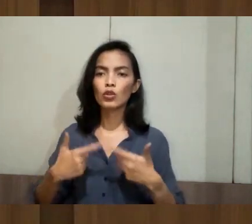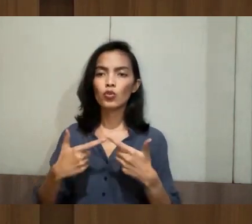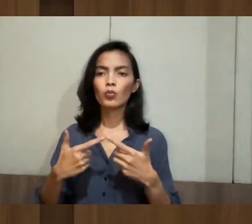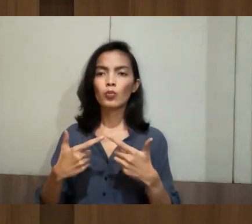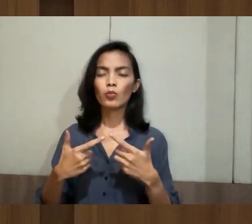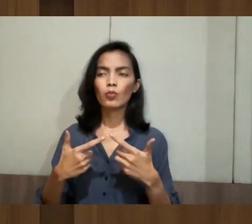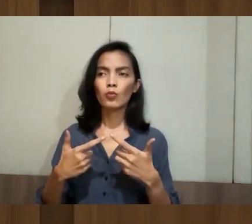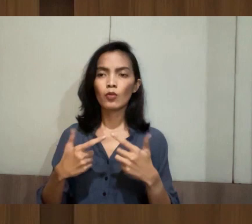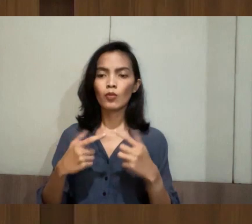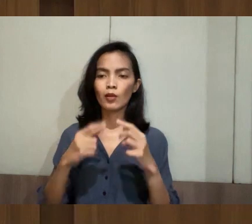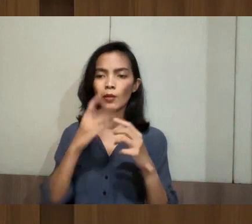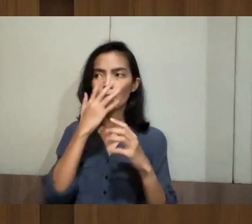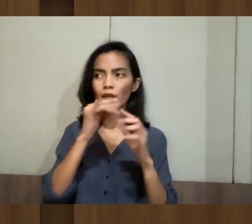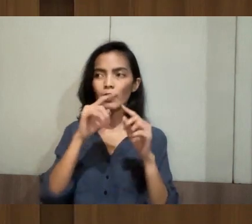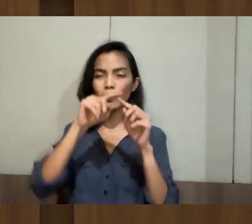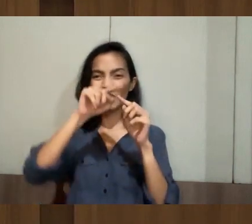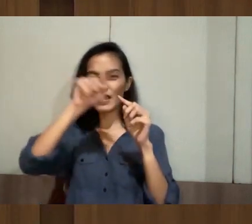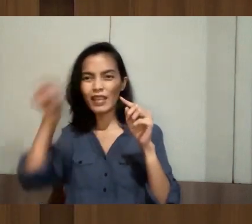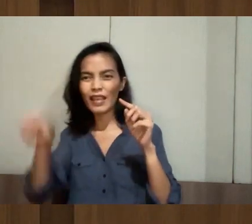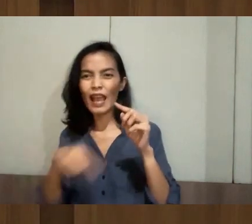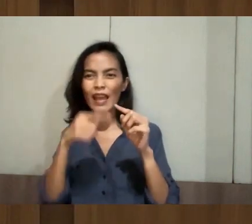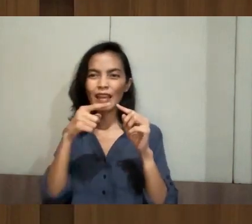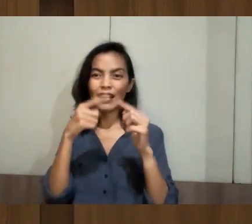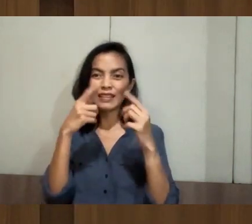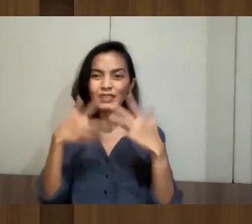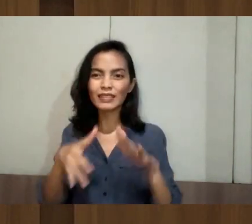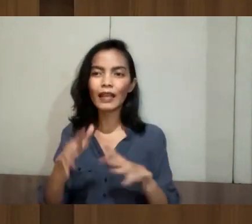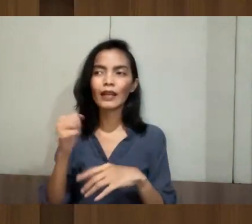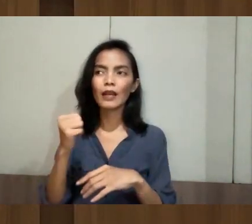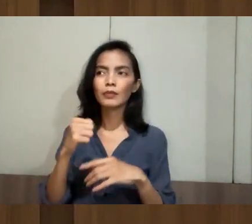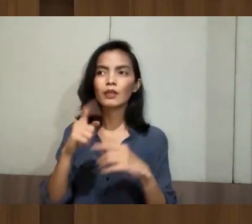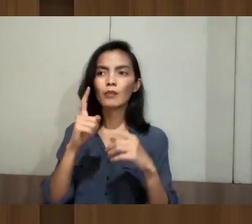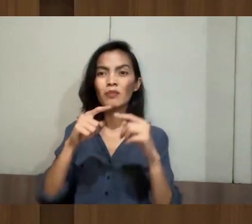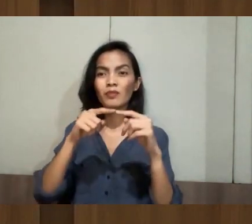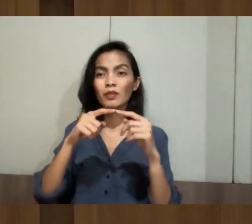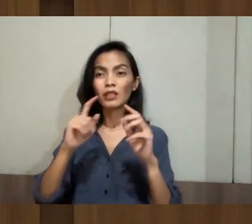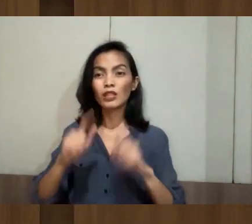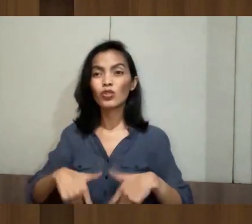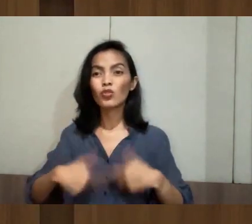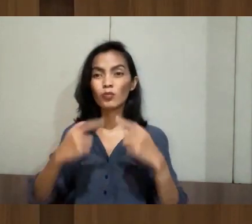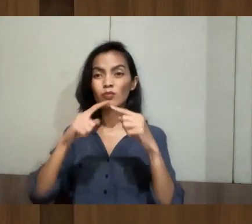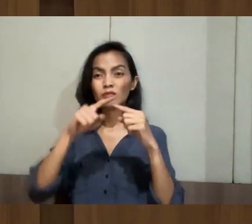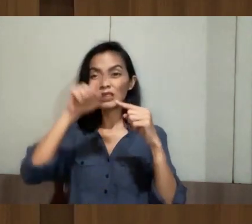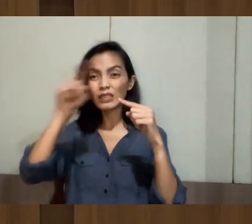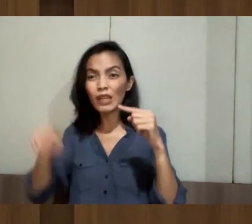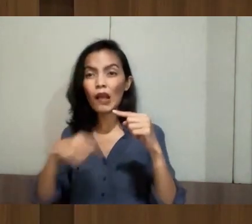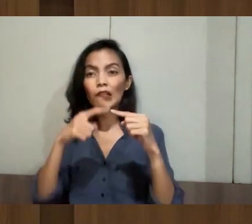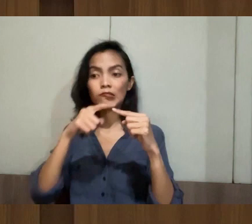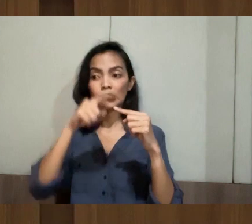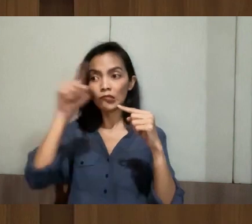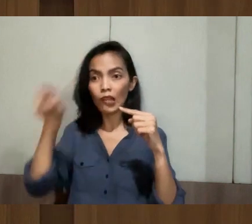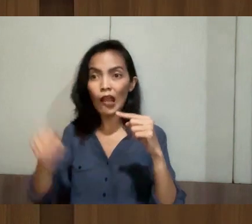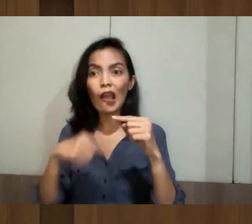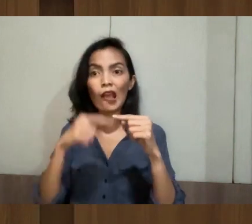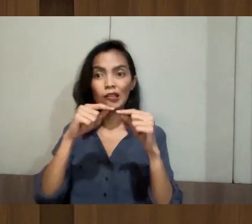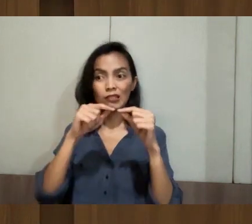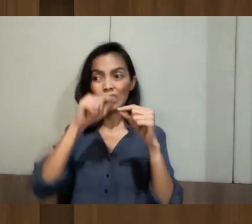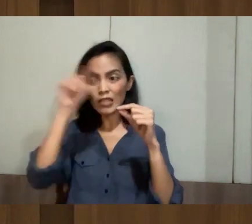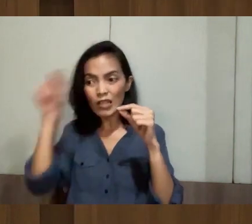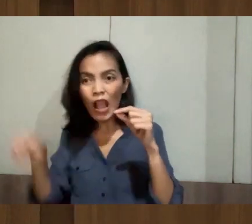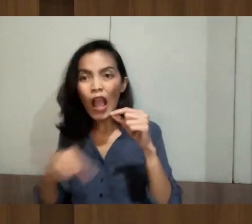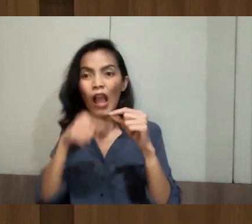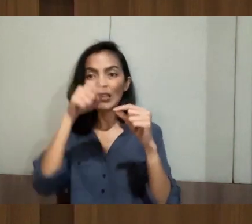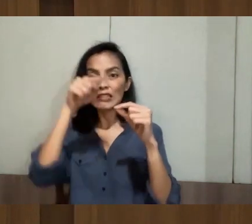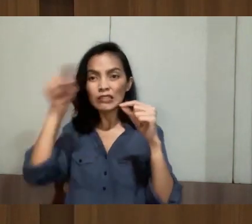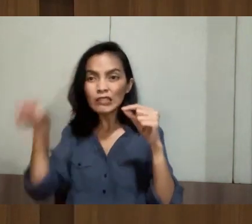is the endless circle of life. Because in life, as long as you breathe, the information will keep flowing and